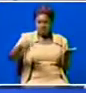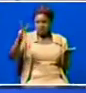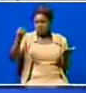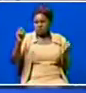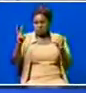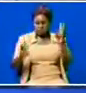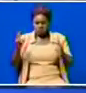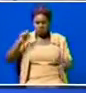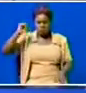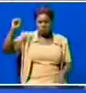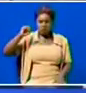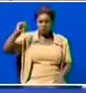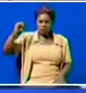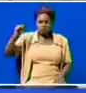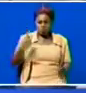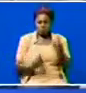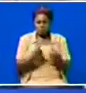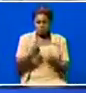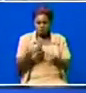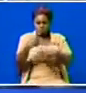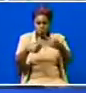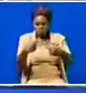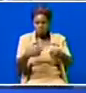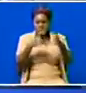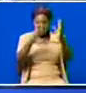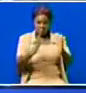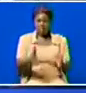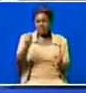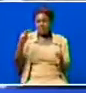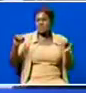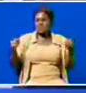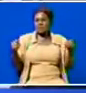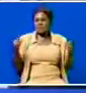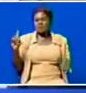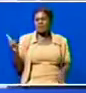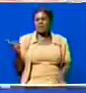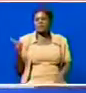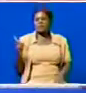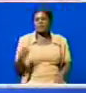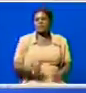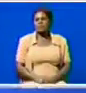2022 political drumbeats intensify. Murimi Mwangi, KTN News, Nairobi.